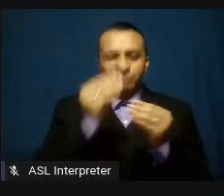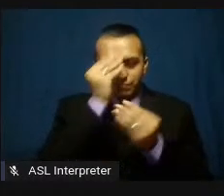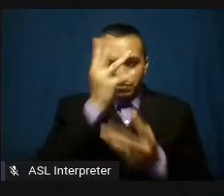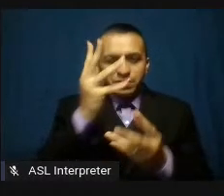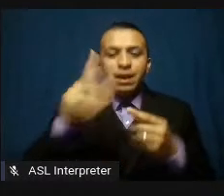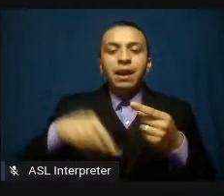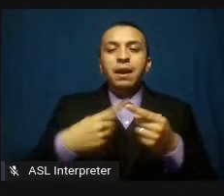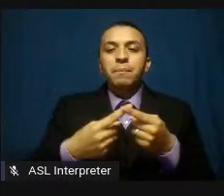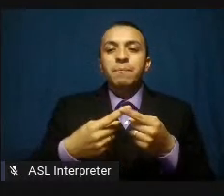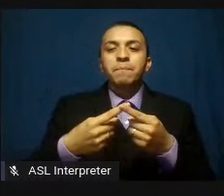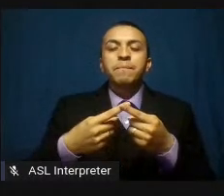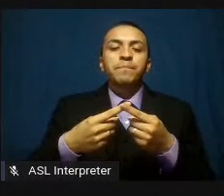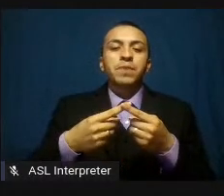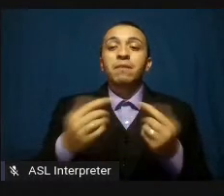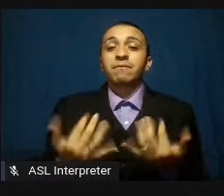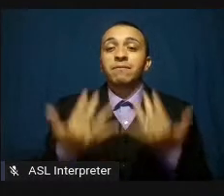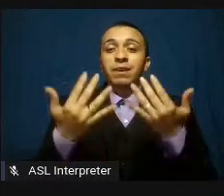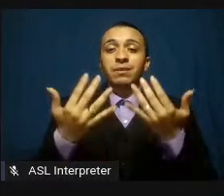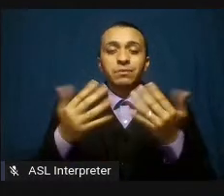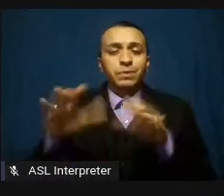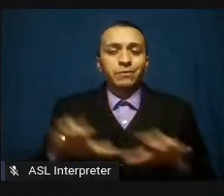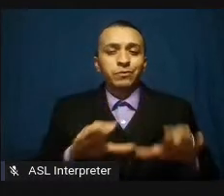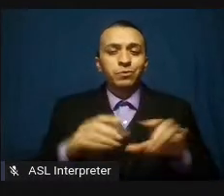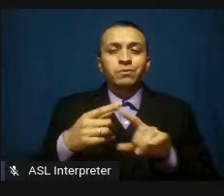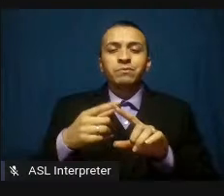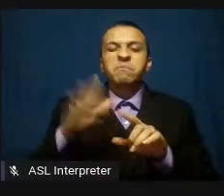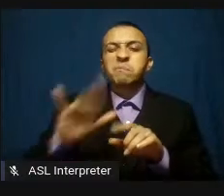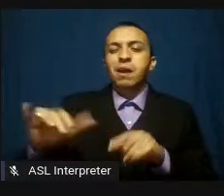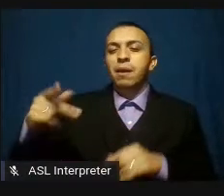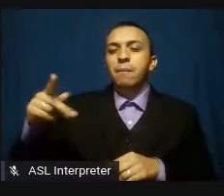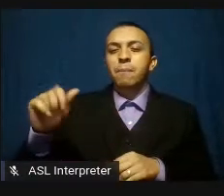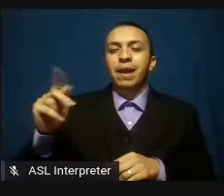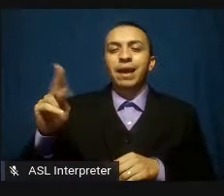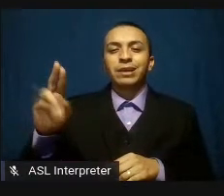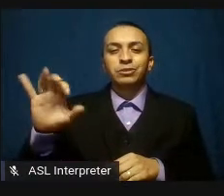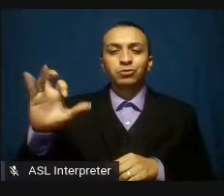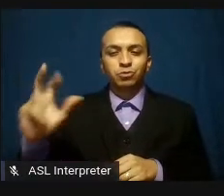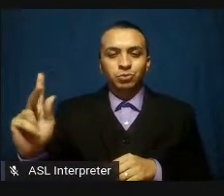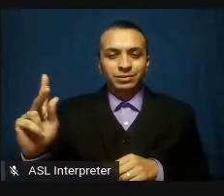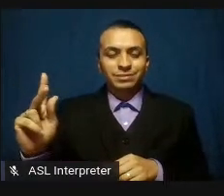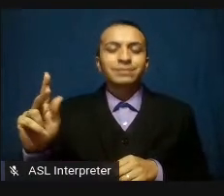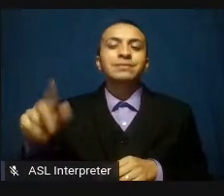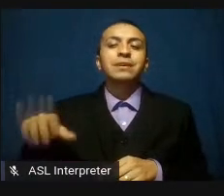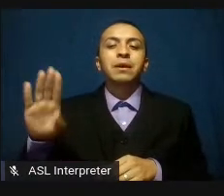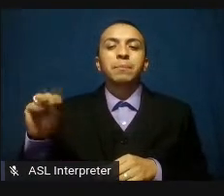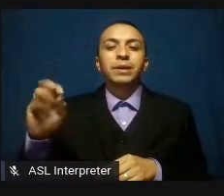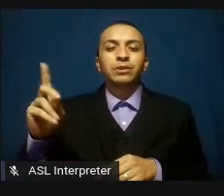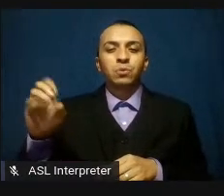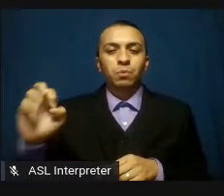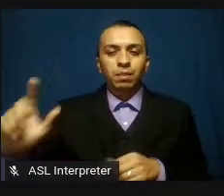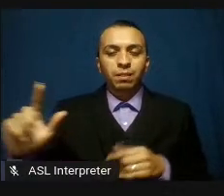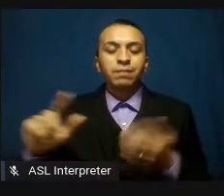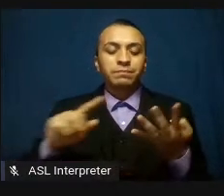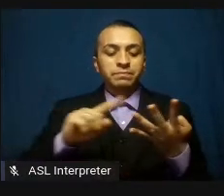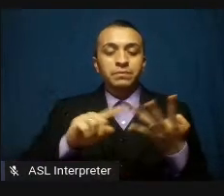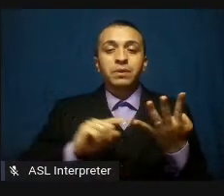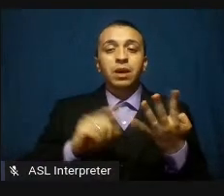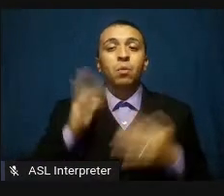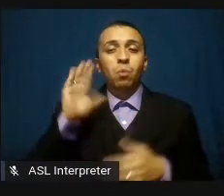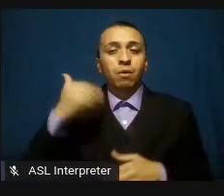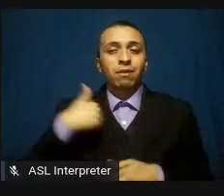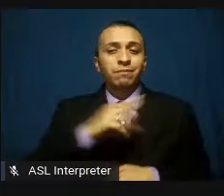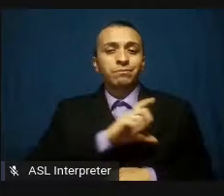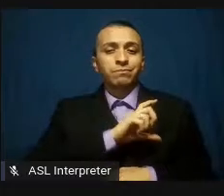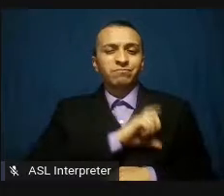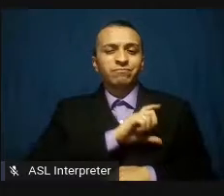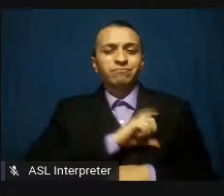from the Madera's County Sheriff's Office, Corporal Chris Williams. We have Southern California Edison, Brian